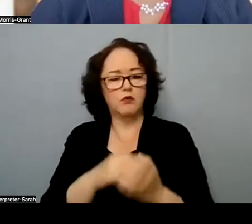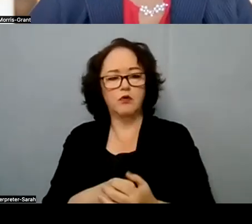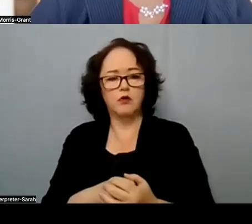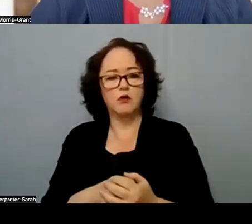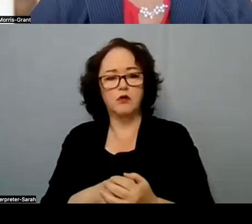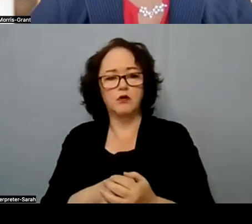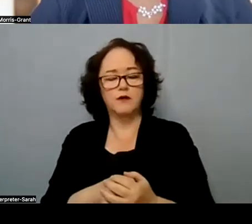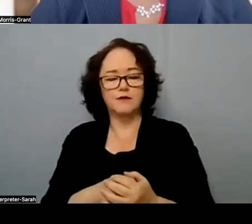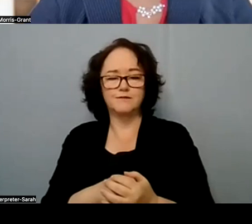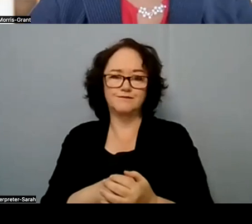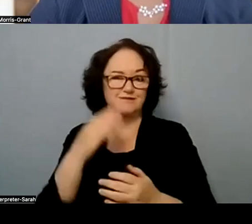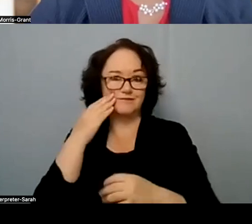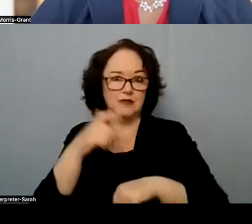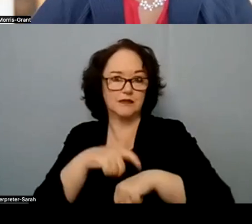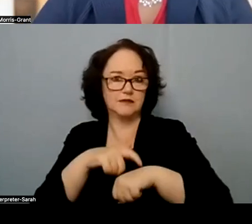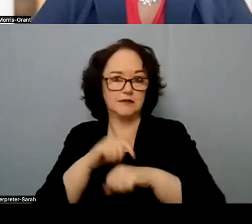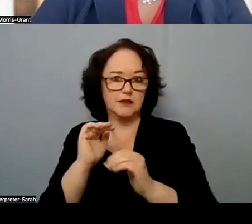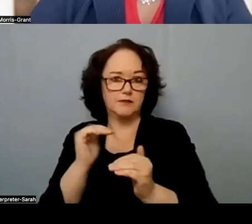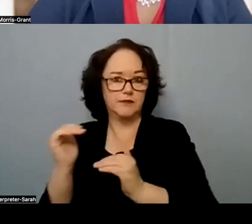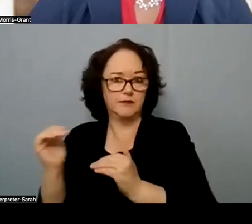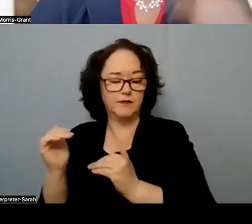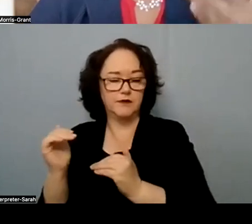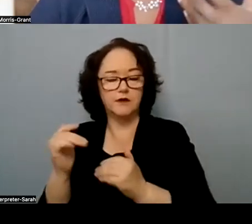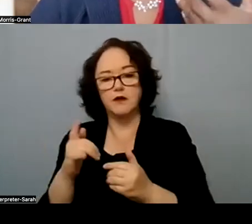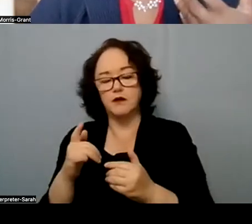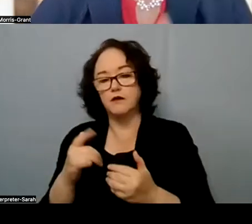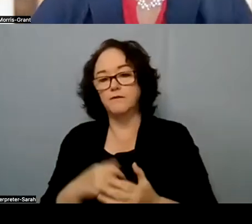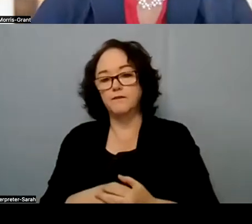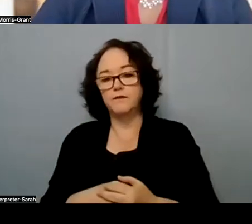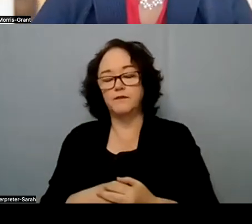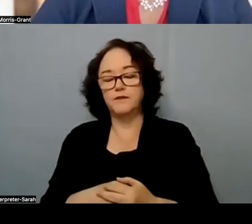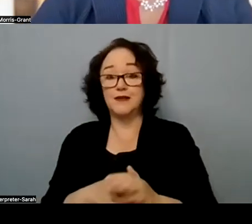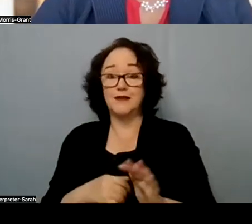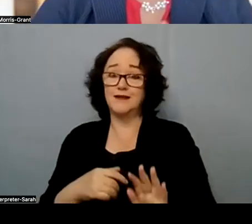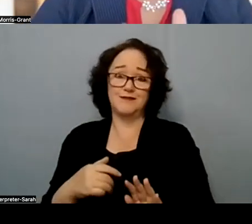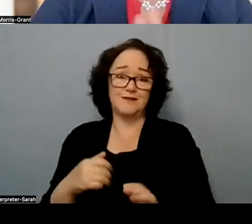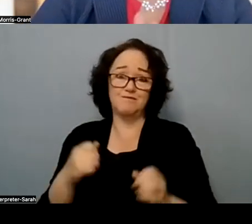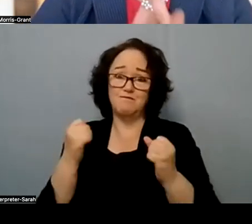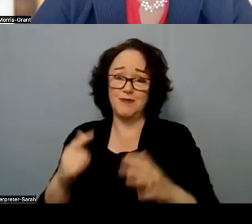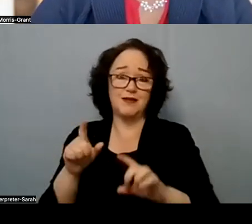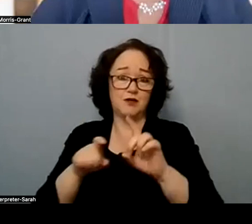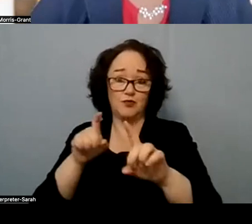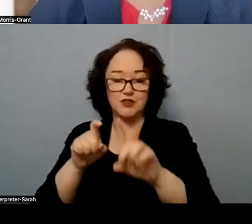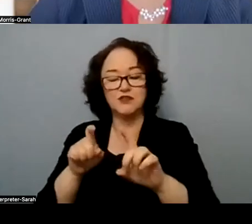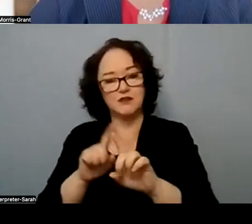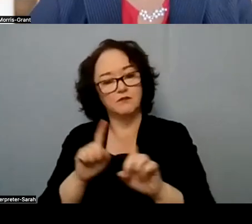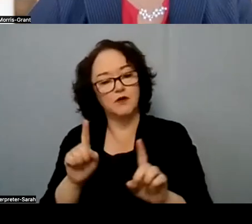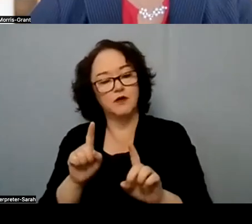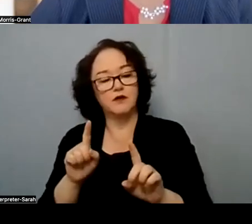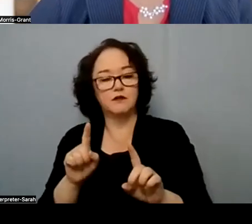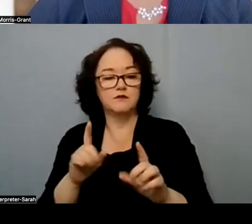sake of time. But we'll see how that goes, right? And I have so many questions, but I really want to give space for the